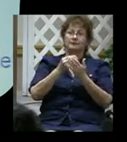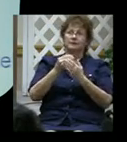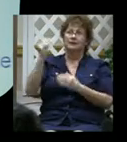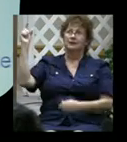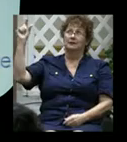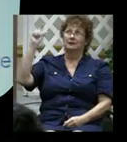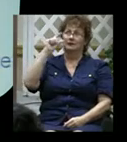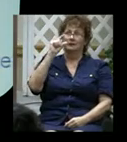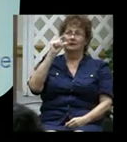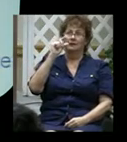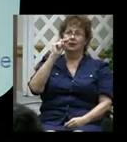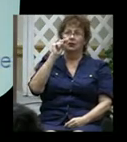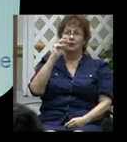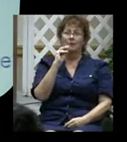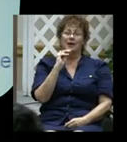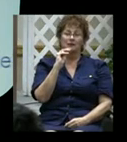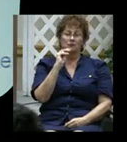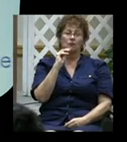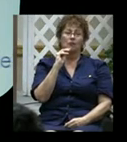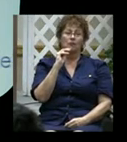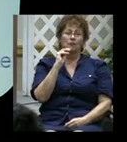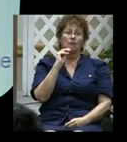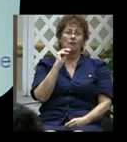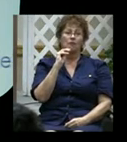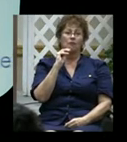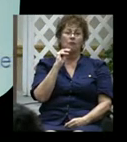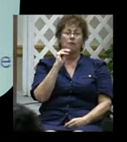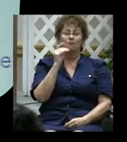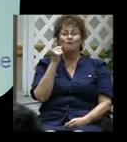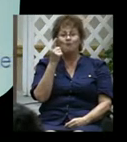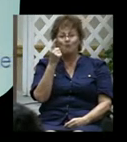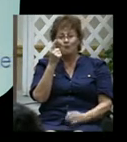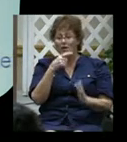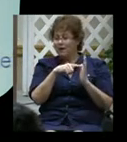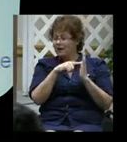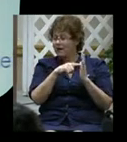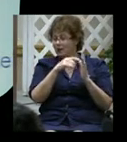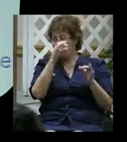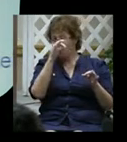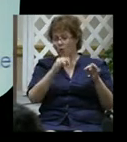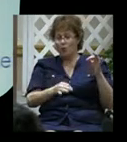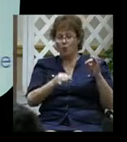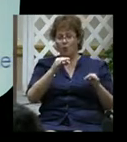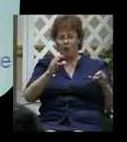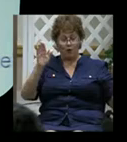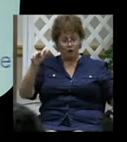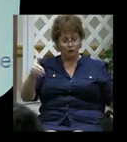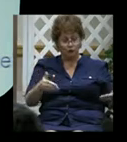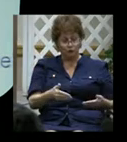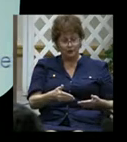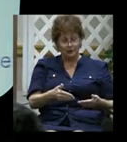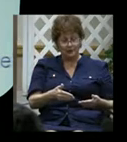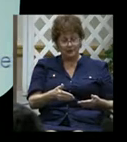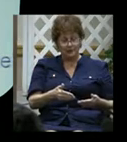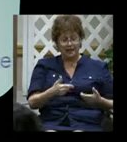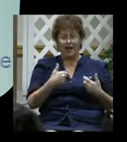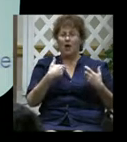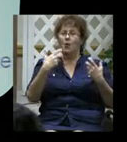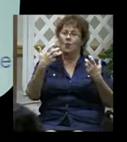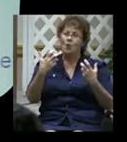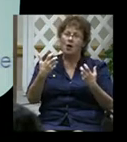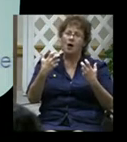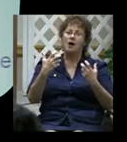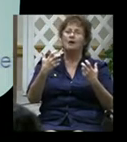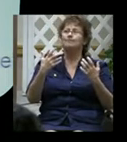New Mexico. So, for example, with the core interpreter orientation, I really wanted to do that,